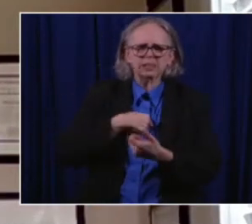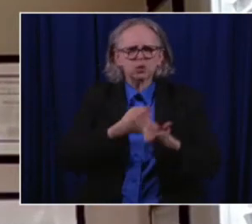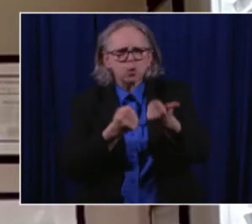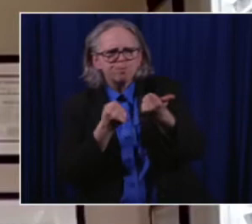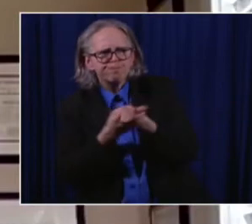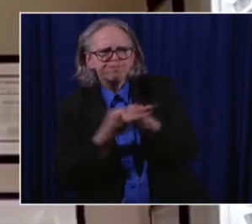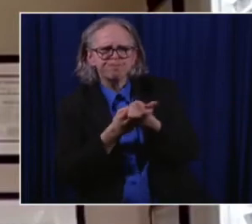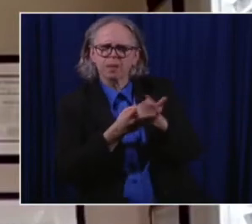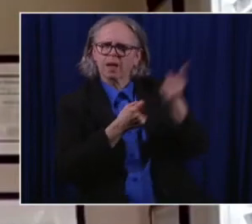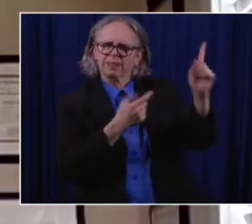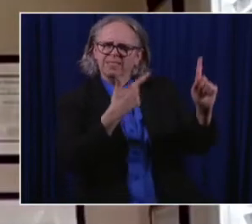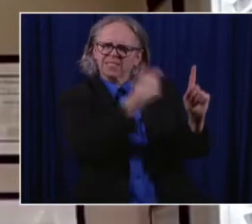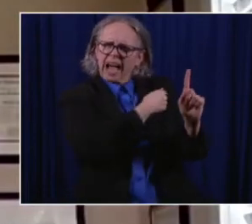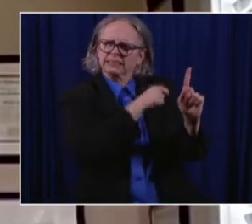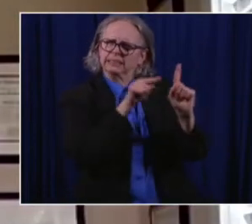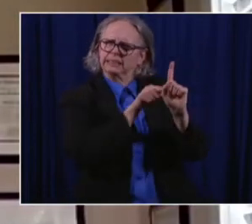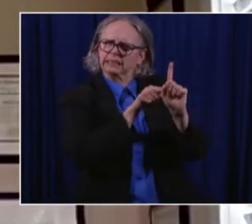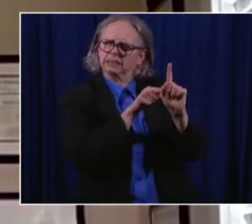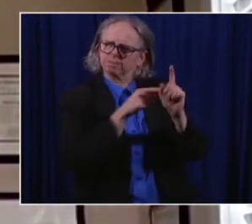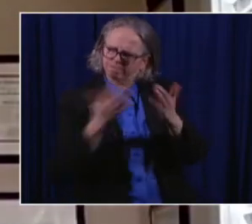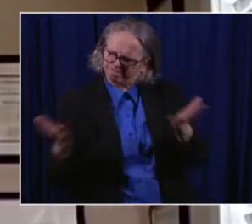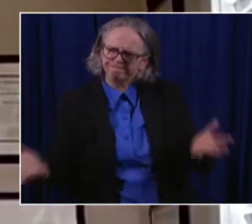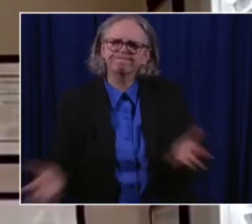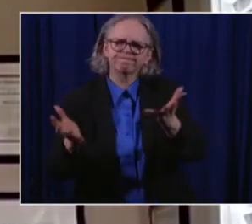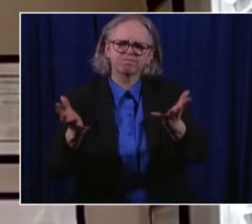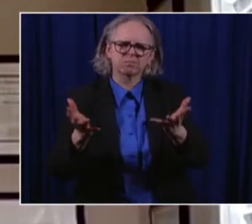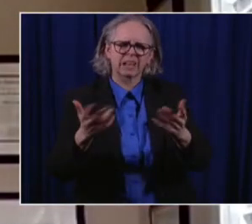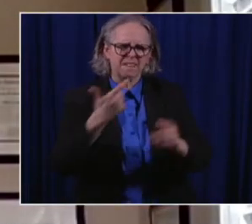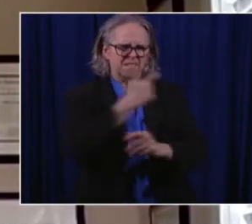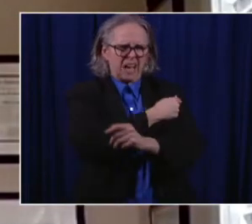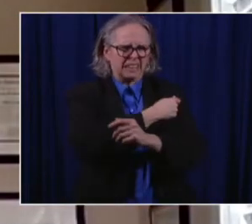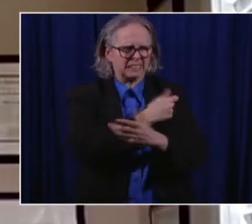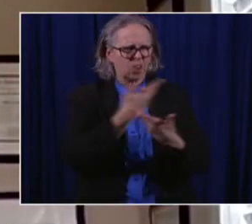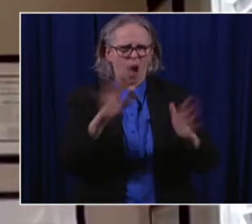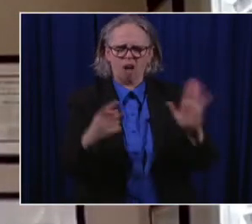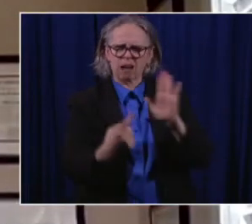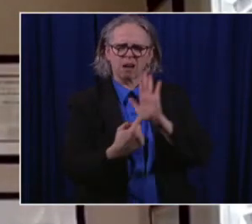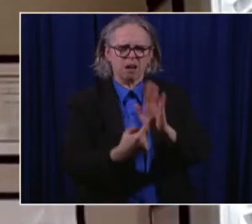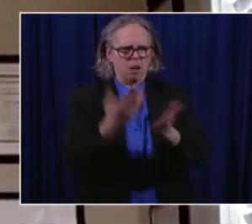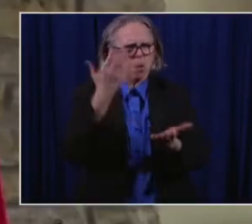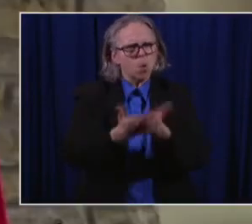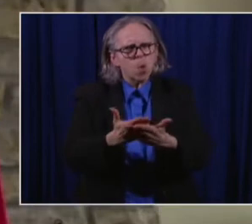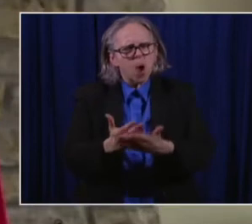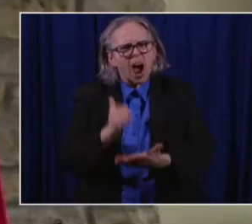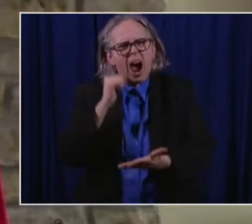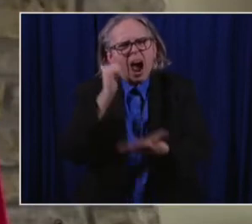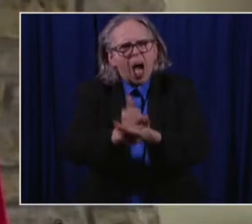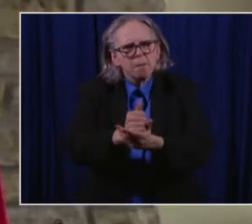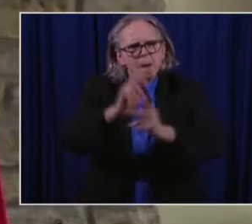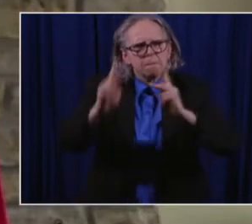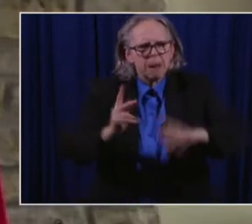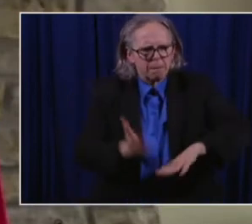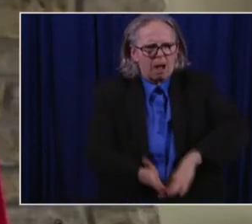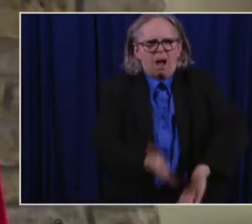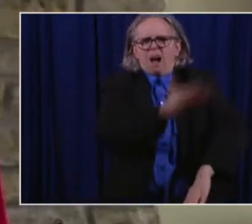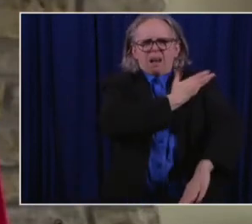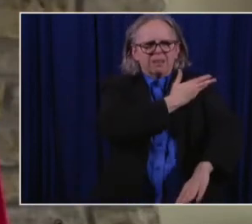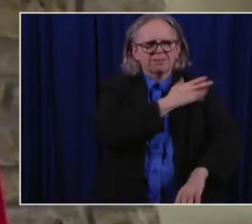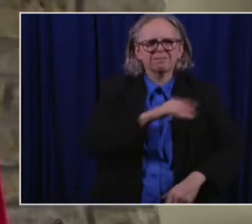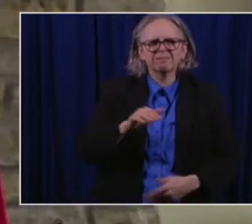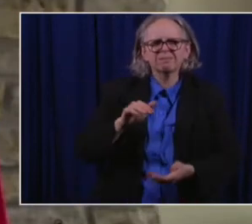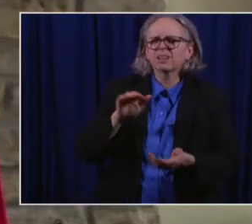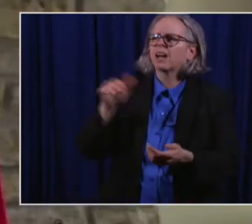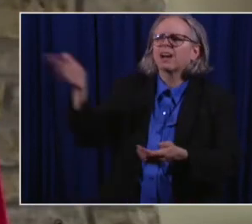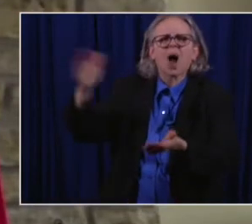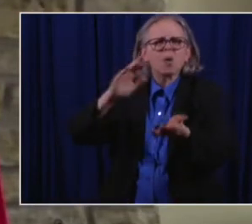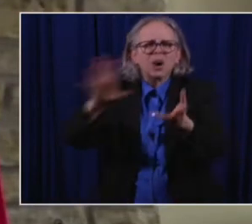are already clearly proving themselves to be very effective in the trials. The only thing I would add to Bruce's comment